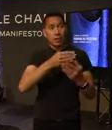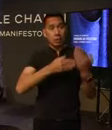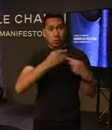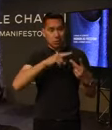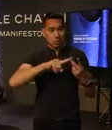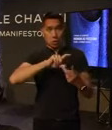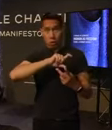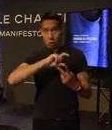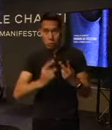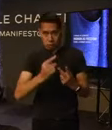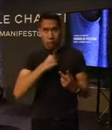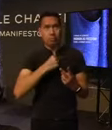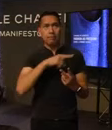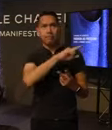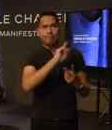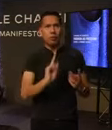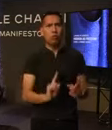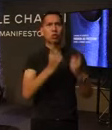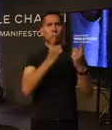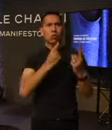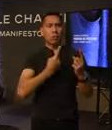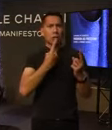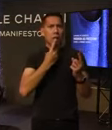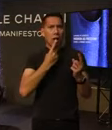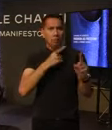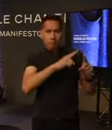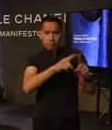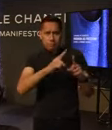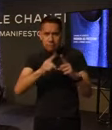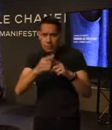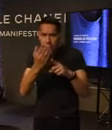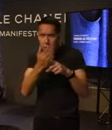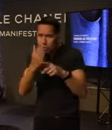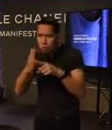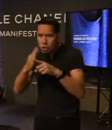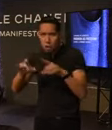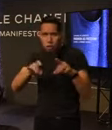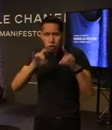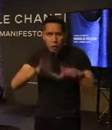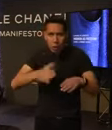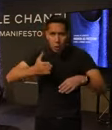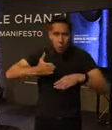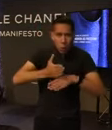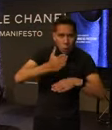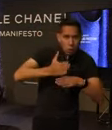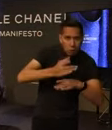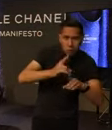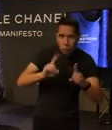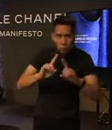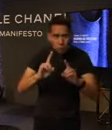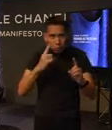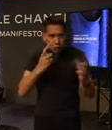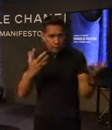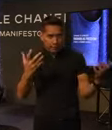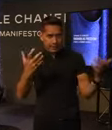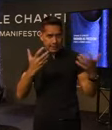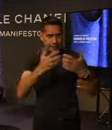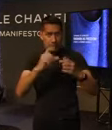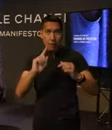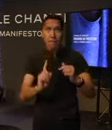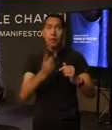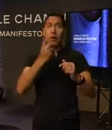culture of regional styles and recent forms of contemporary Australian fashion practice. But first, a